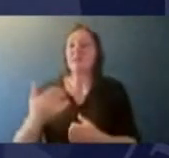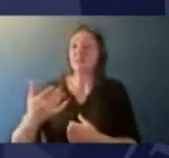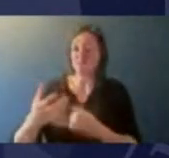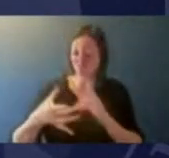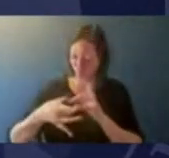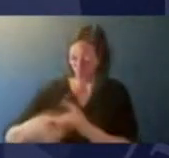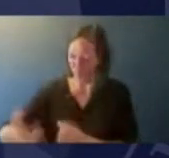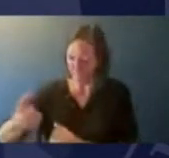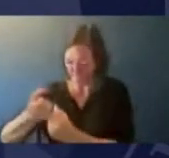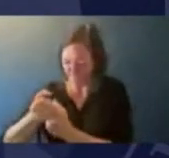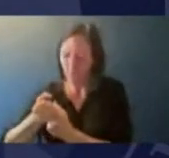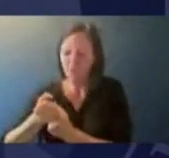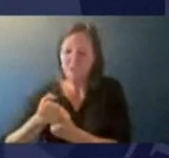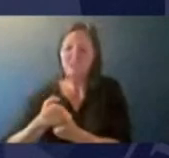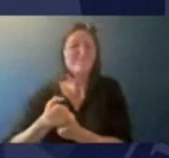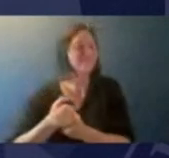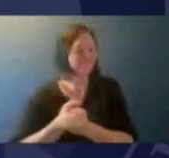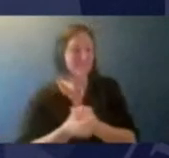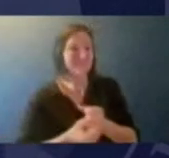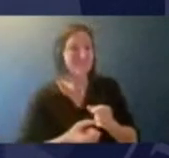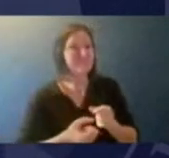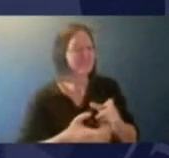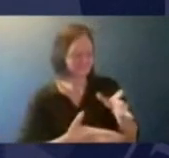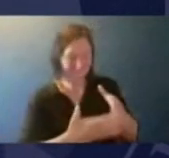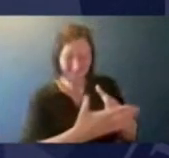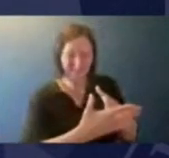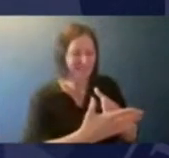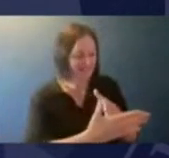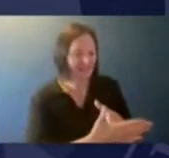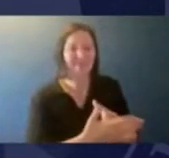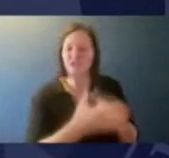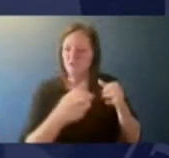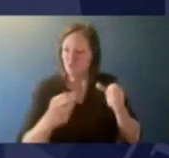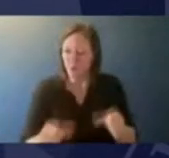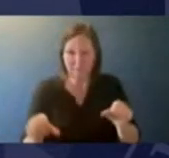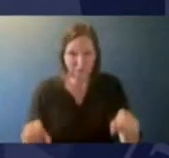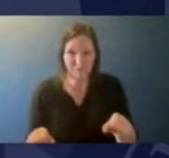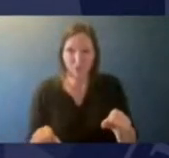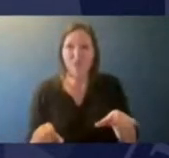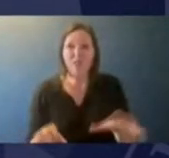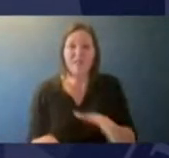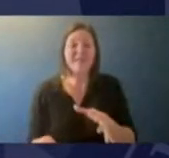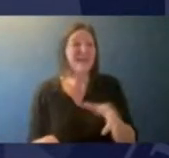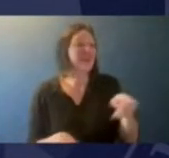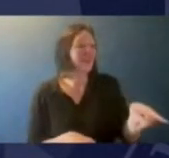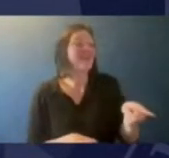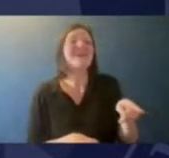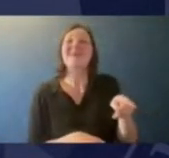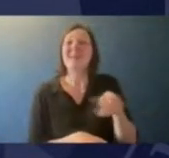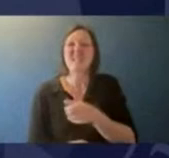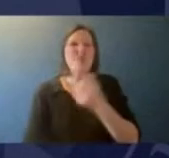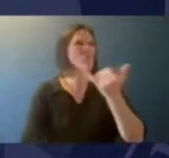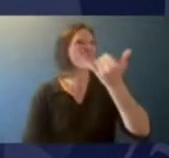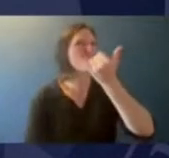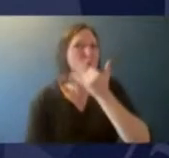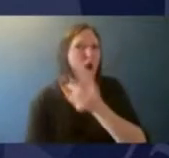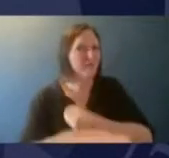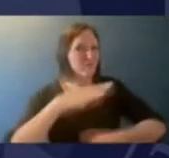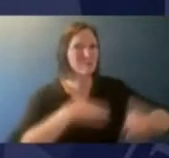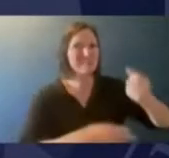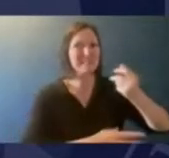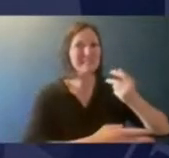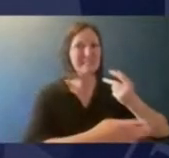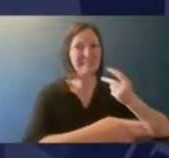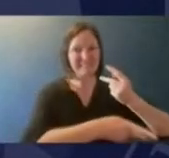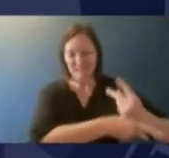condemning in the strongest possible terms his wrongful detention. More